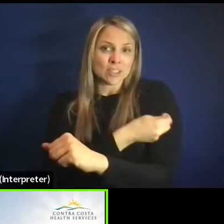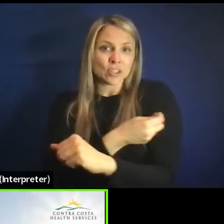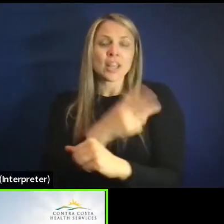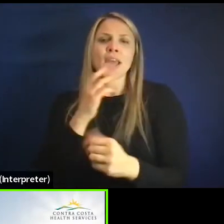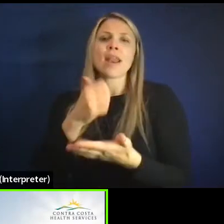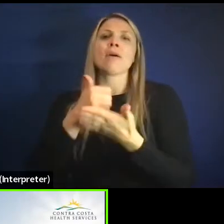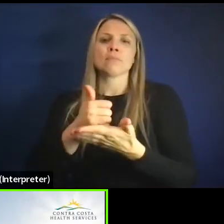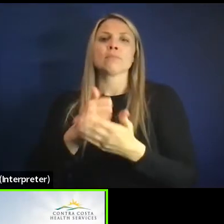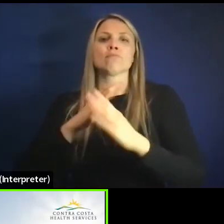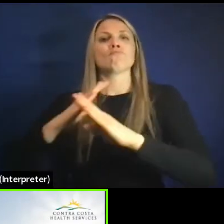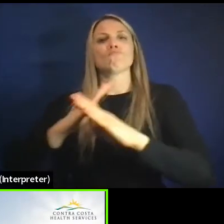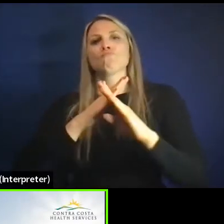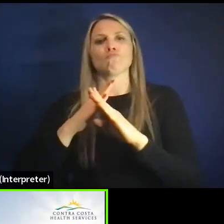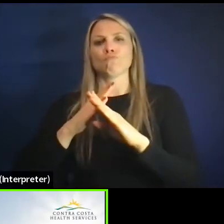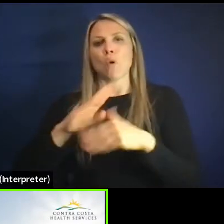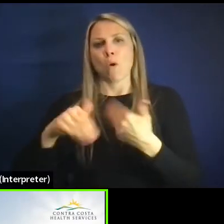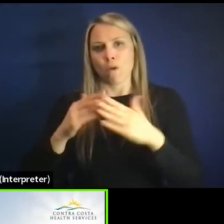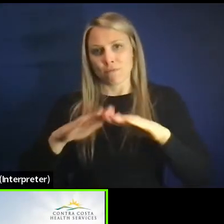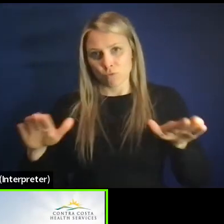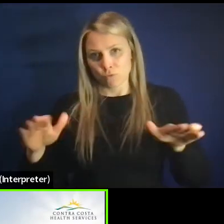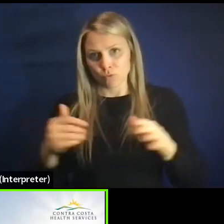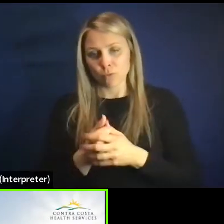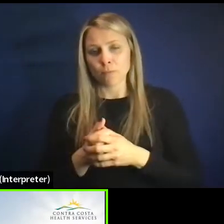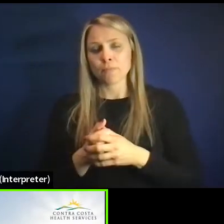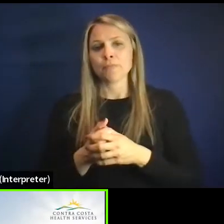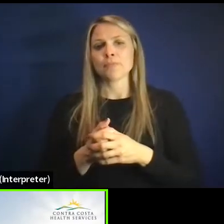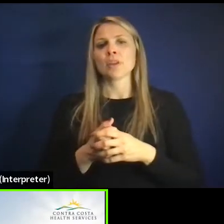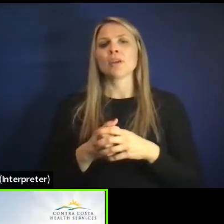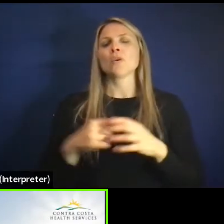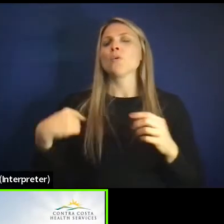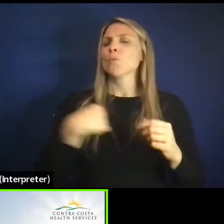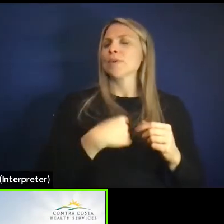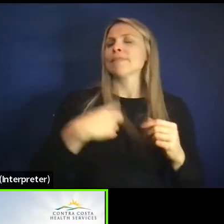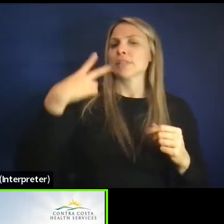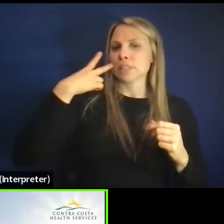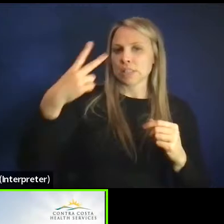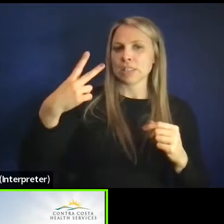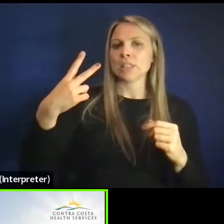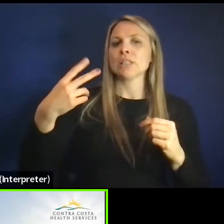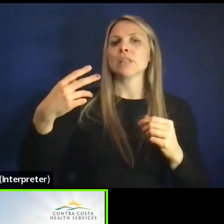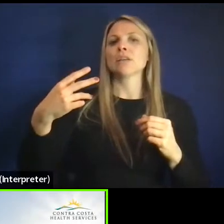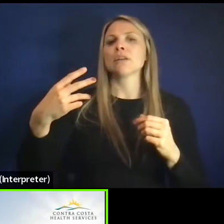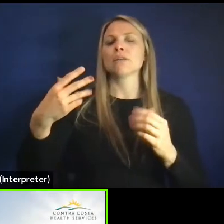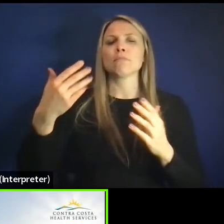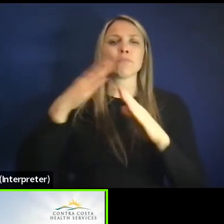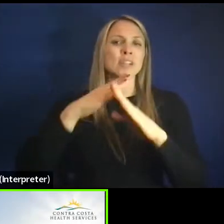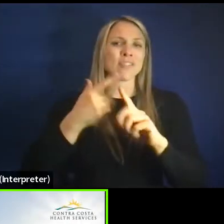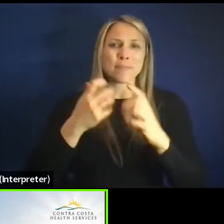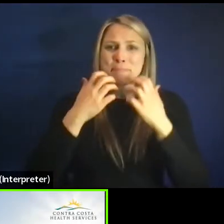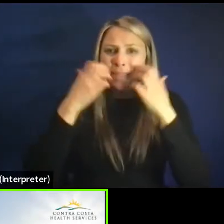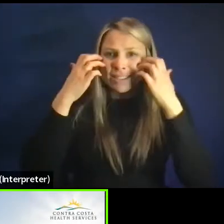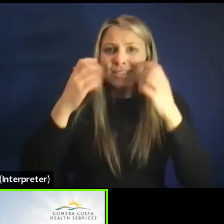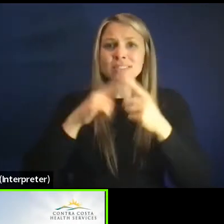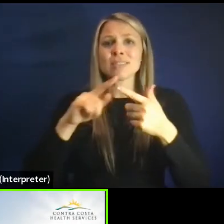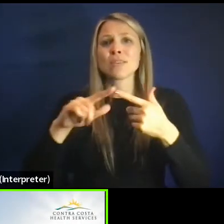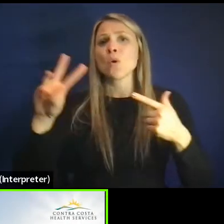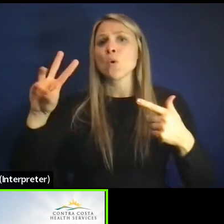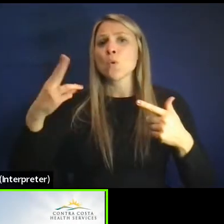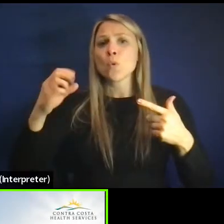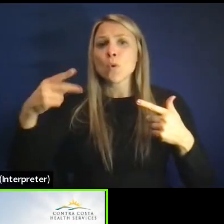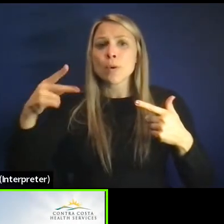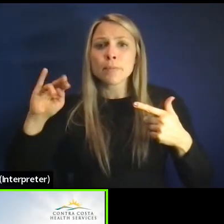helps protect those children and we've seen that with protection from measles, from whooping